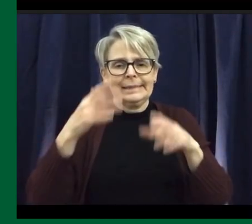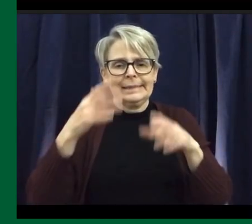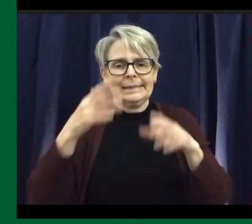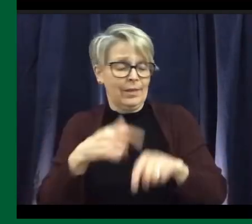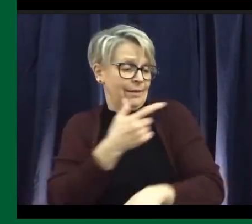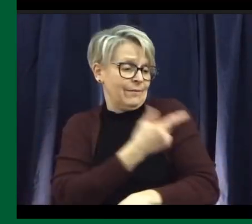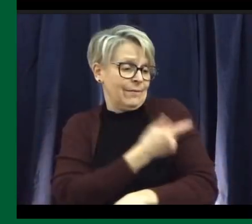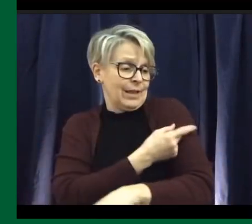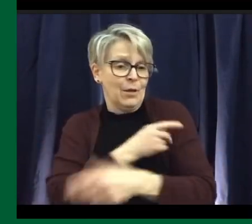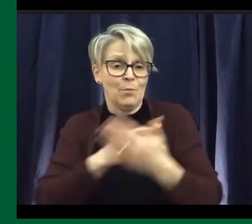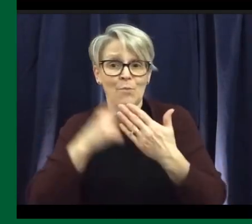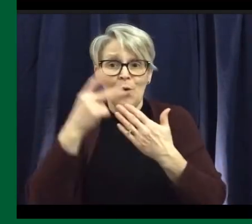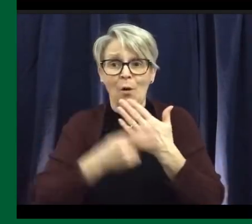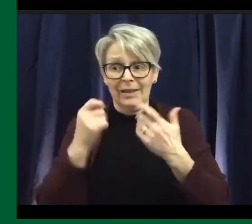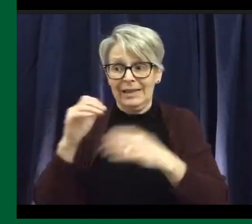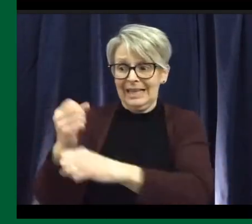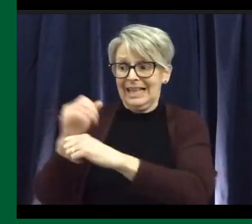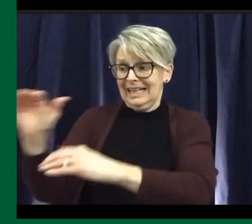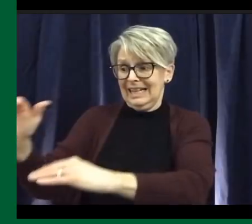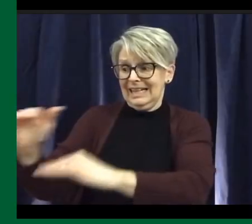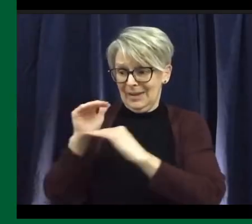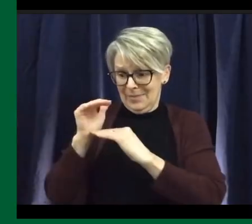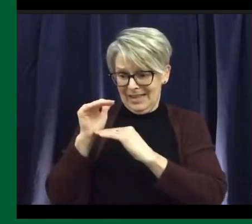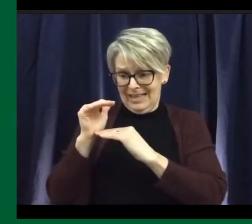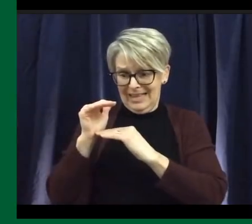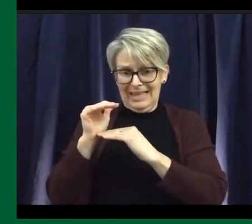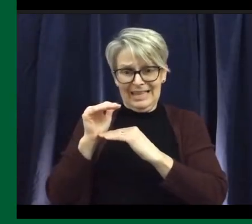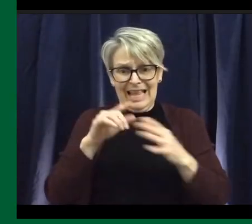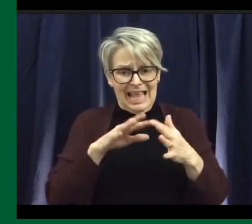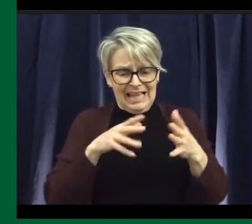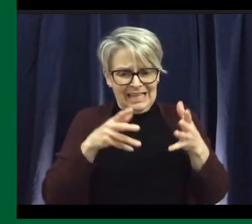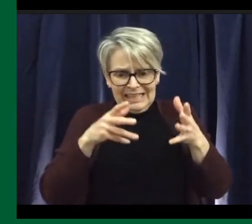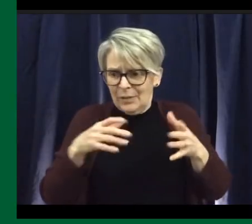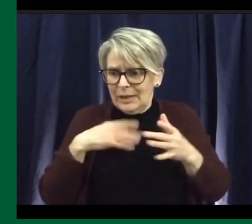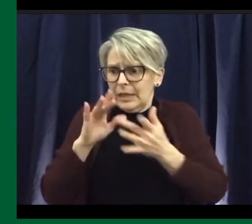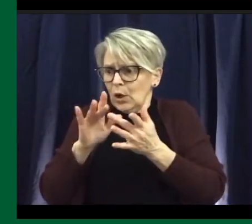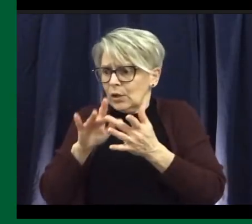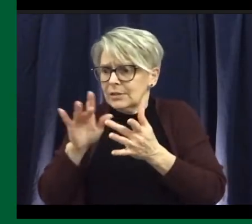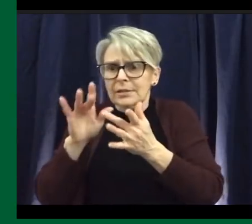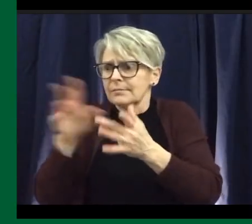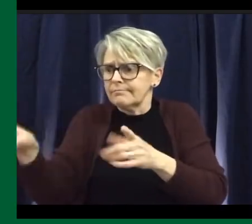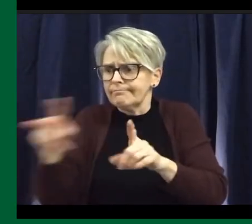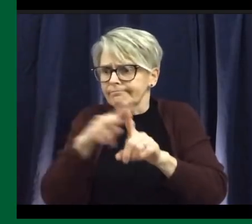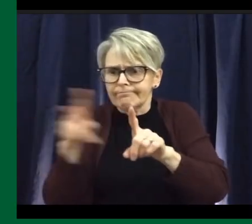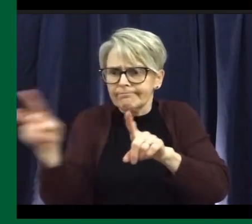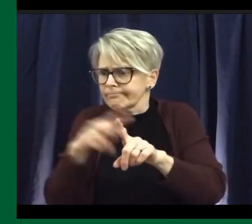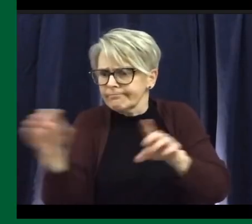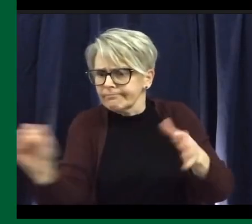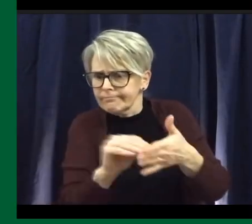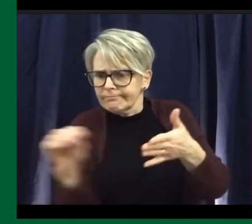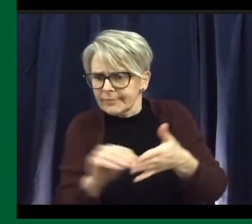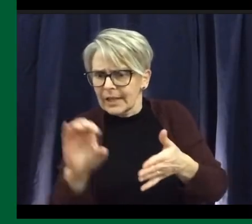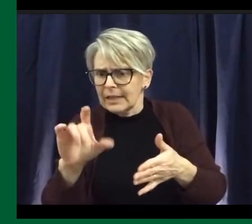program with the limited supplies to actually start contacting individuals and booking them into the clinics, and that's what we've been doing.